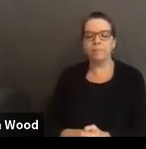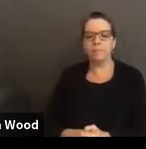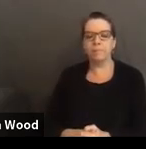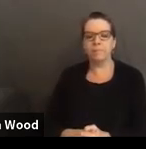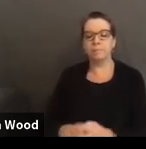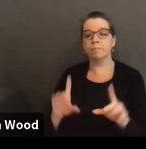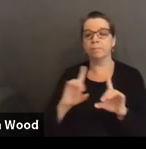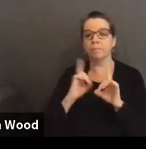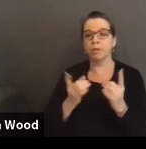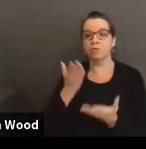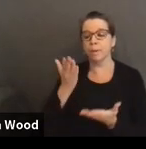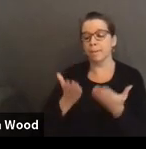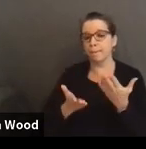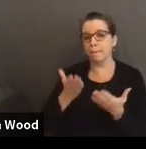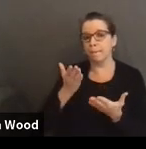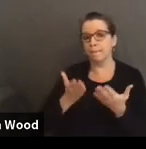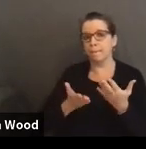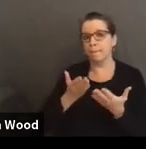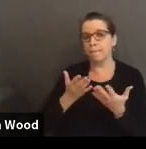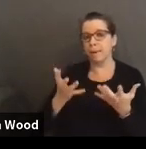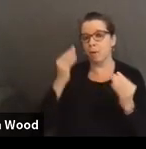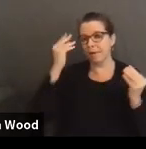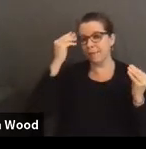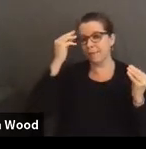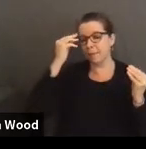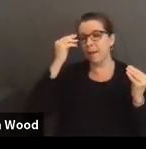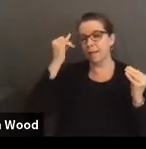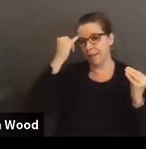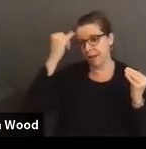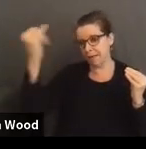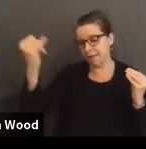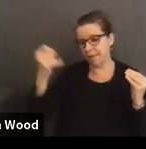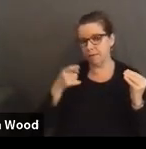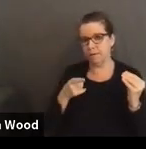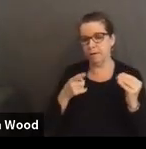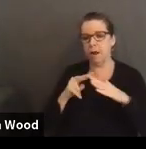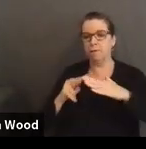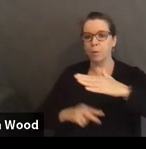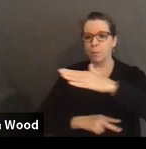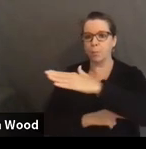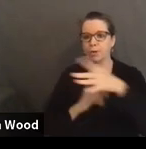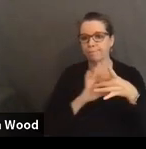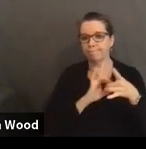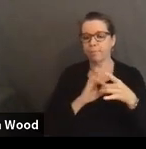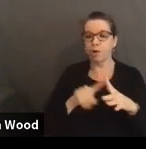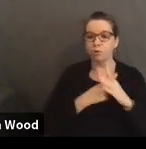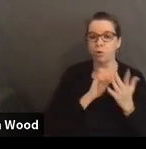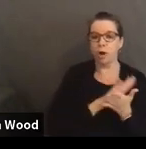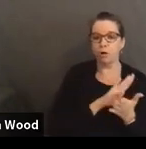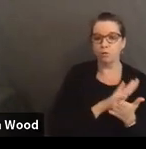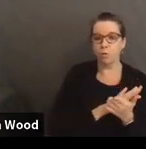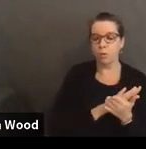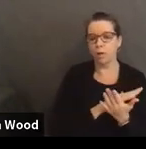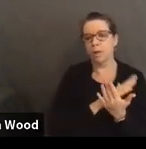Districts may want to think about this idea of bridging from the start of school to the launch